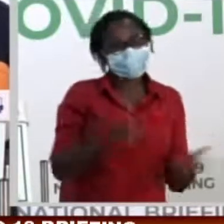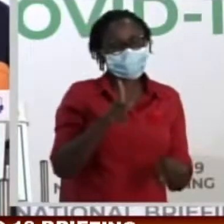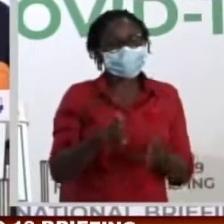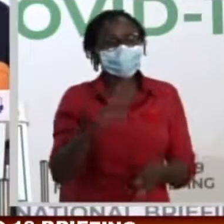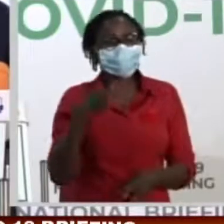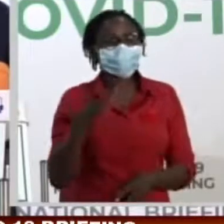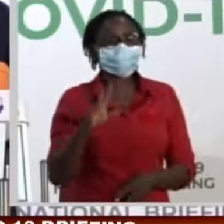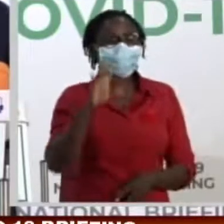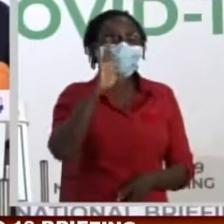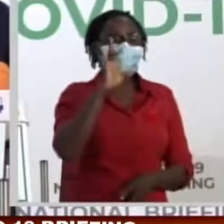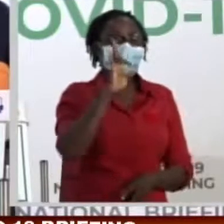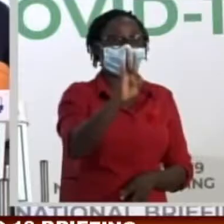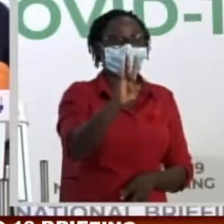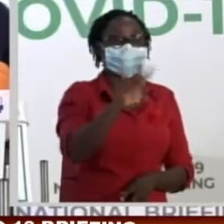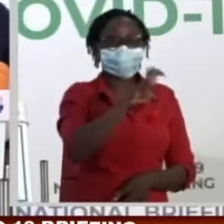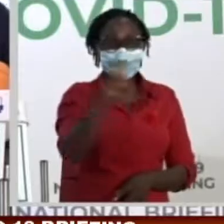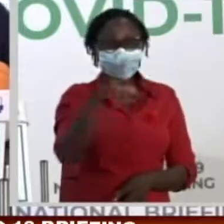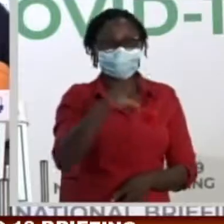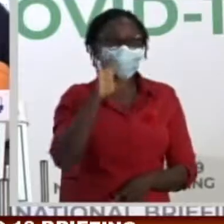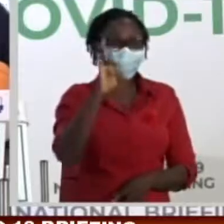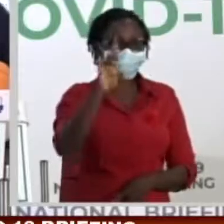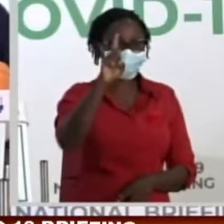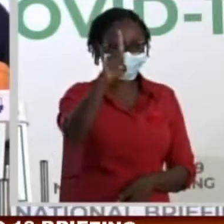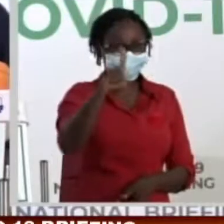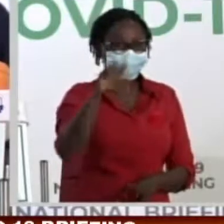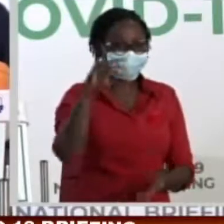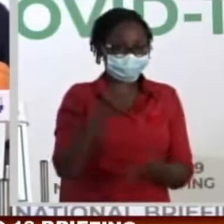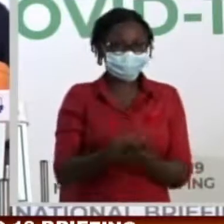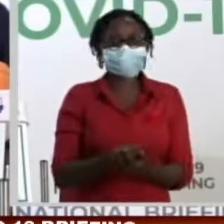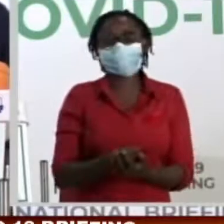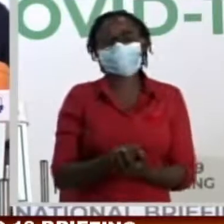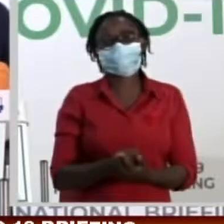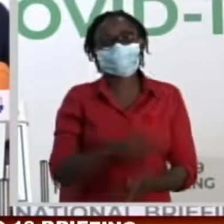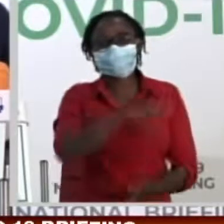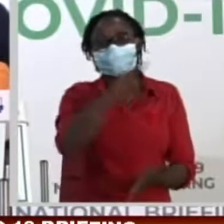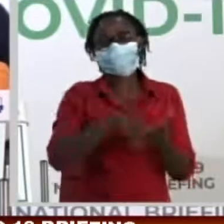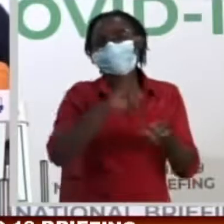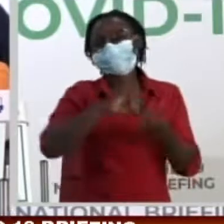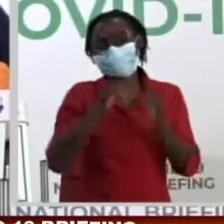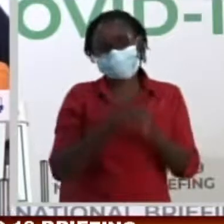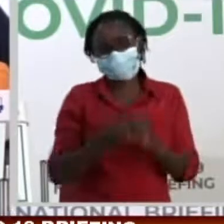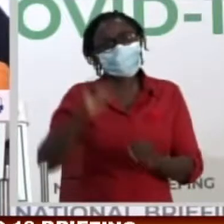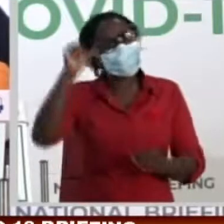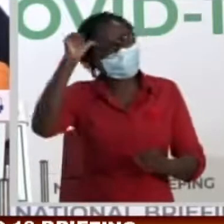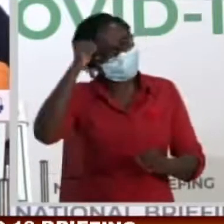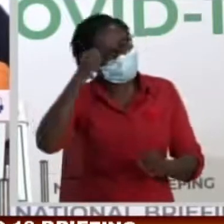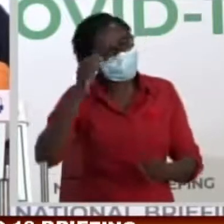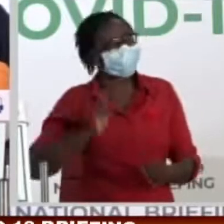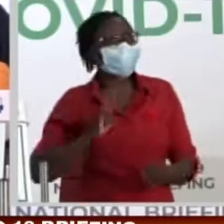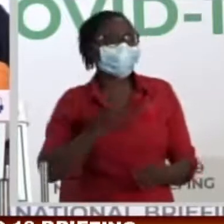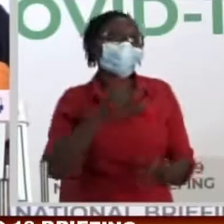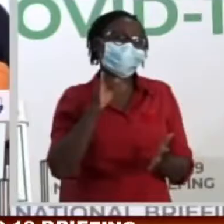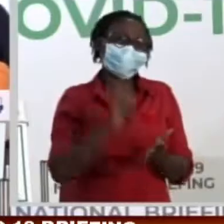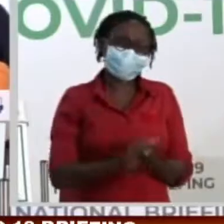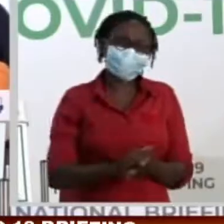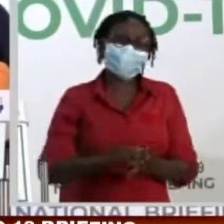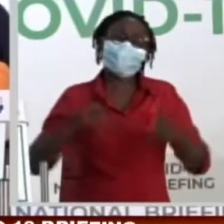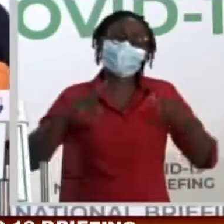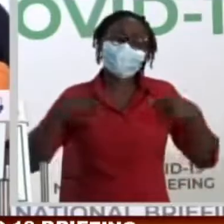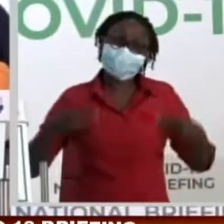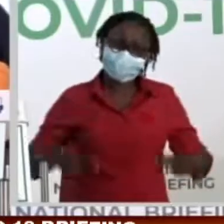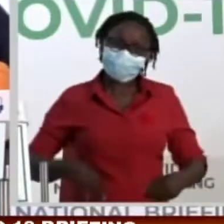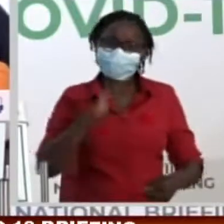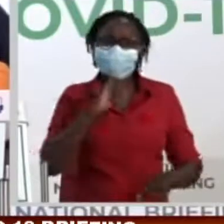771,000. These statistics are daily reminders that humanity is still endangered by this